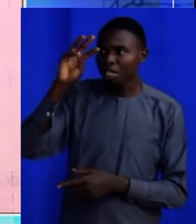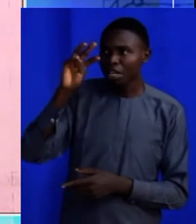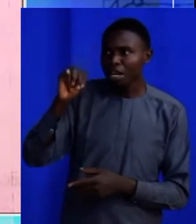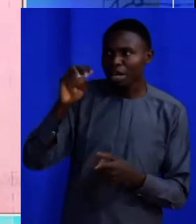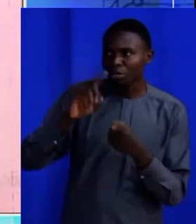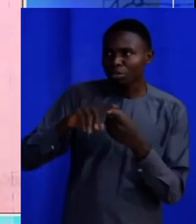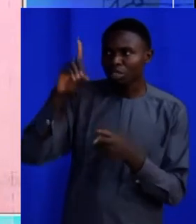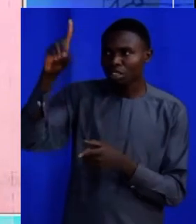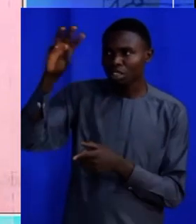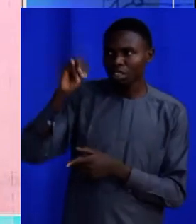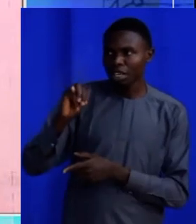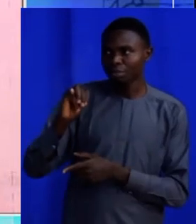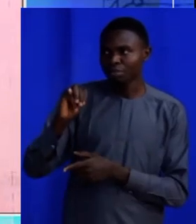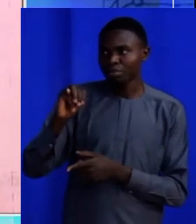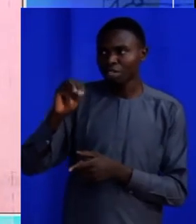dogs.